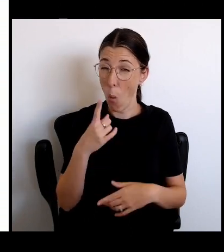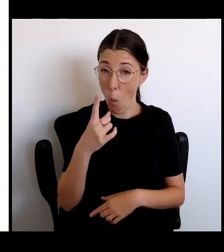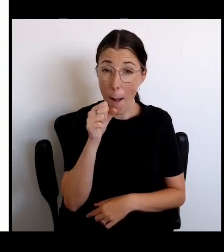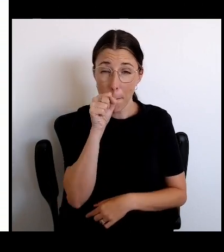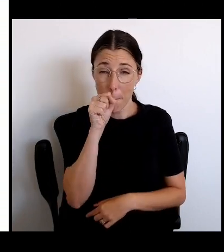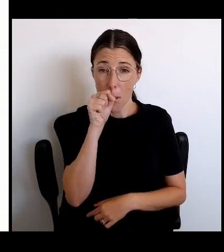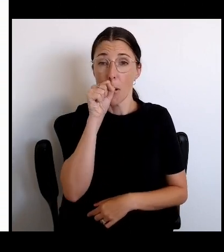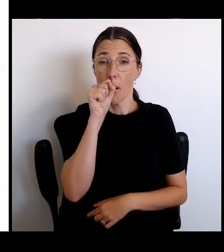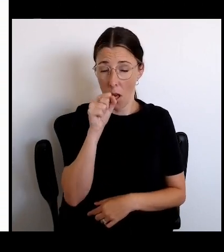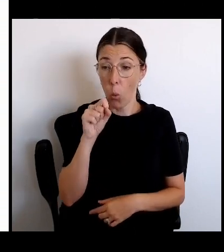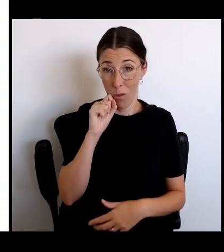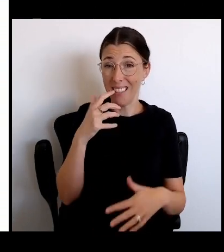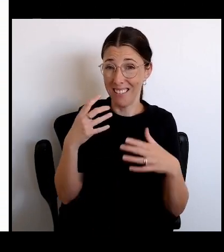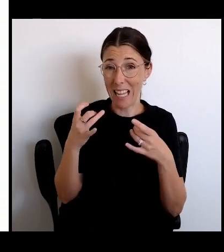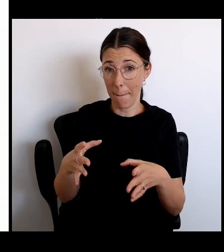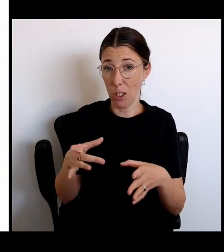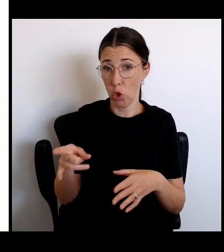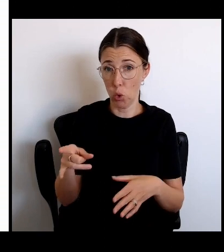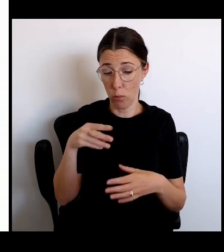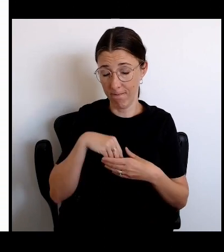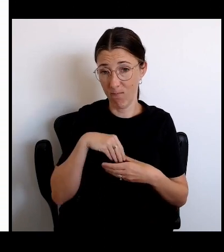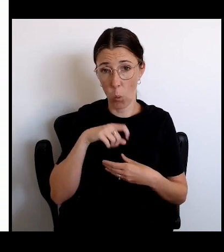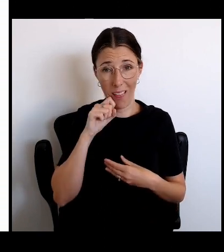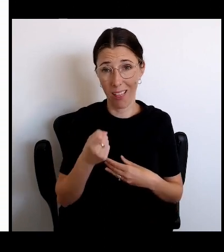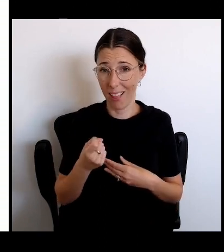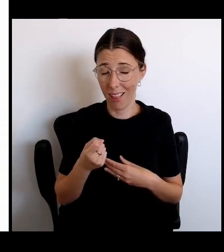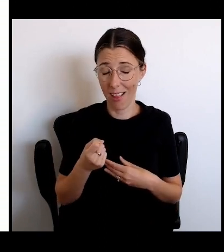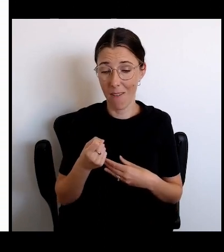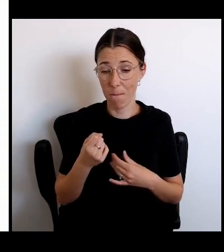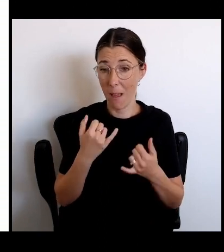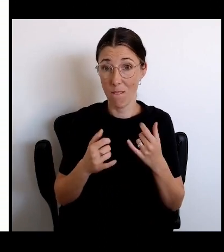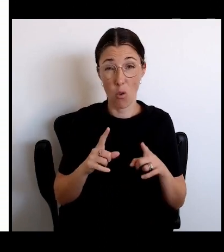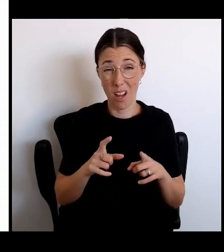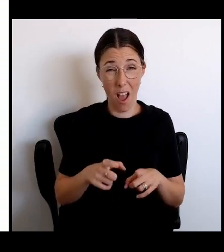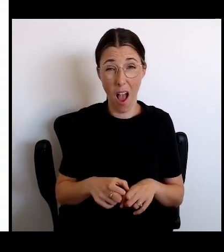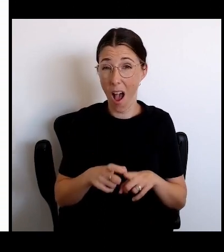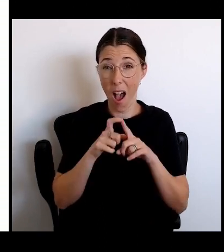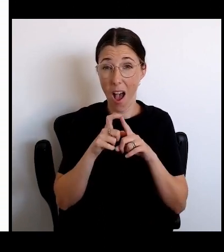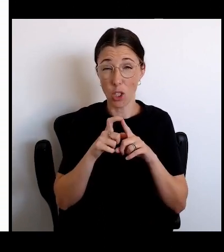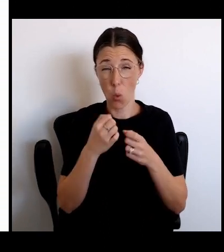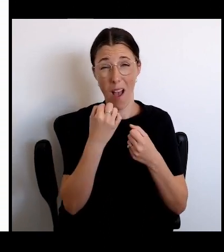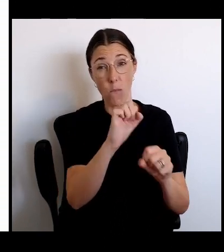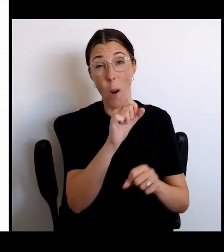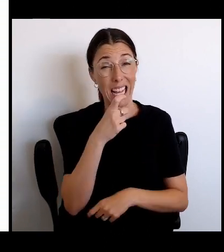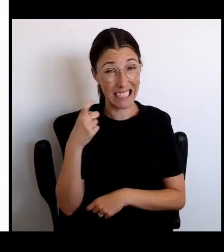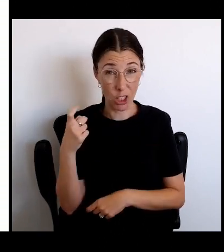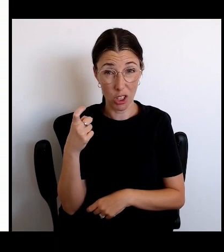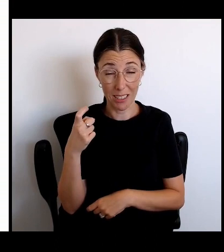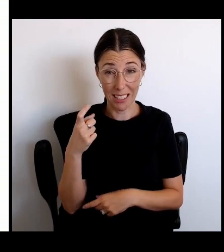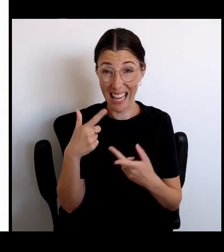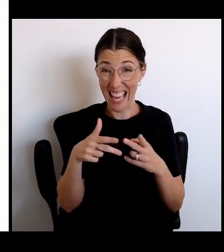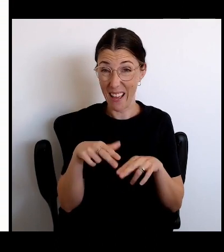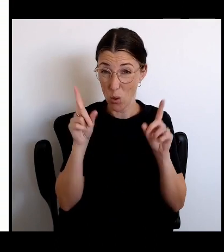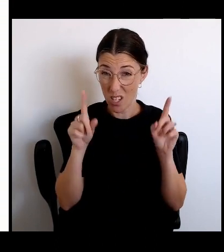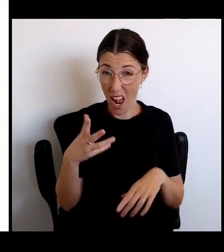another? And that it's very difficult to avoid the slippery slope to addiction once you have a vape in your